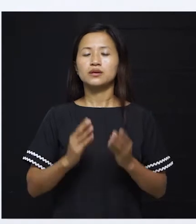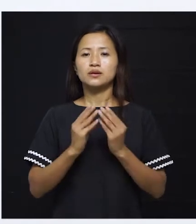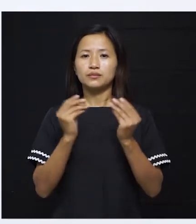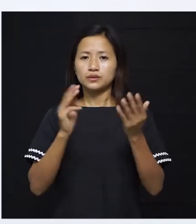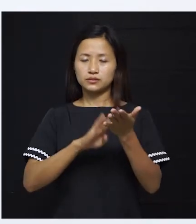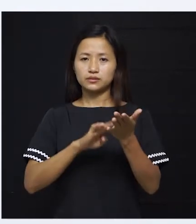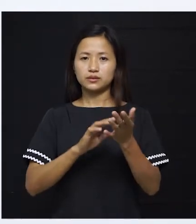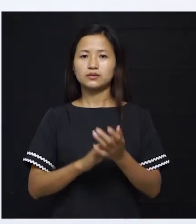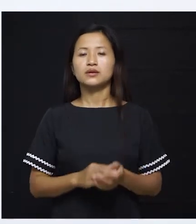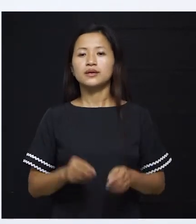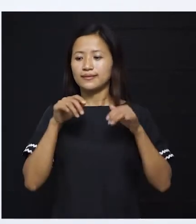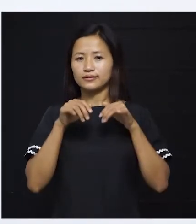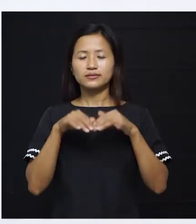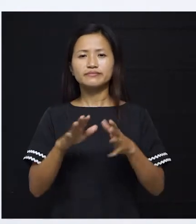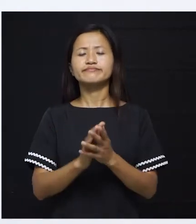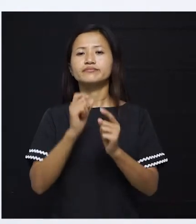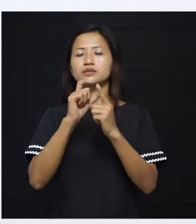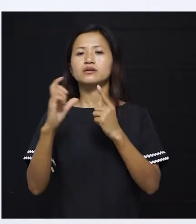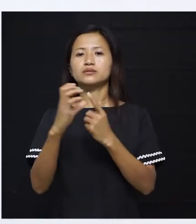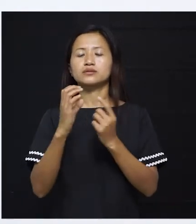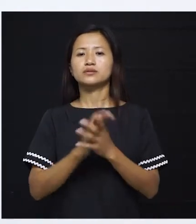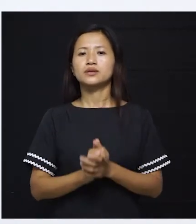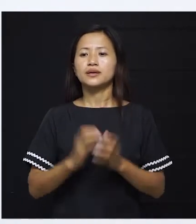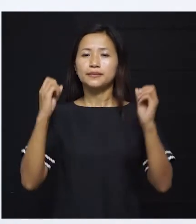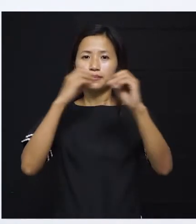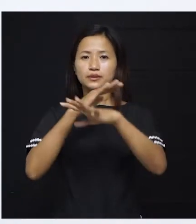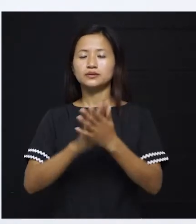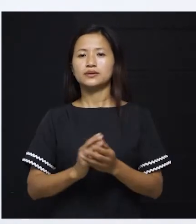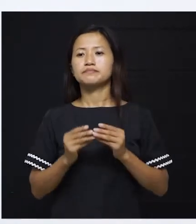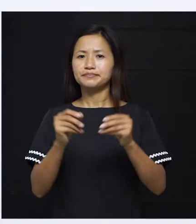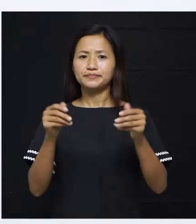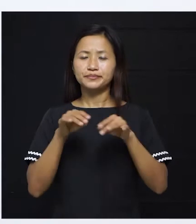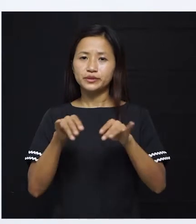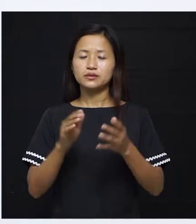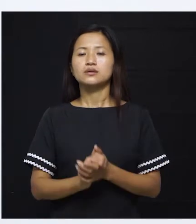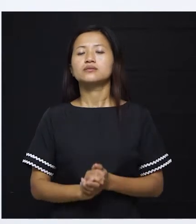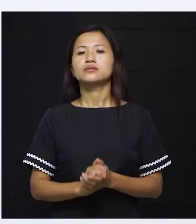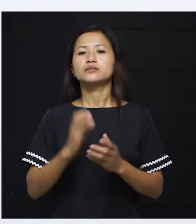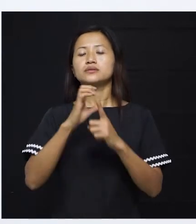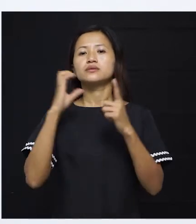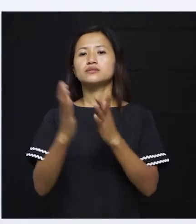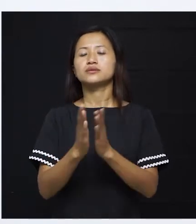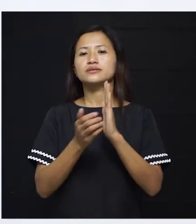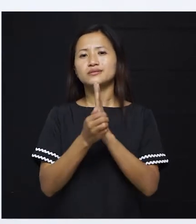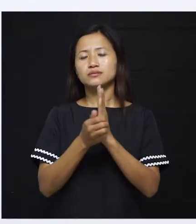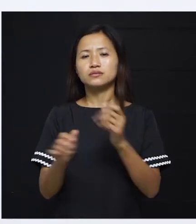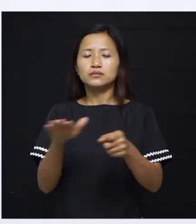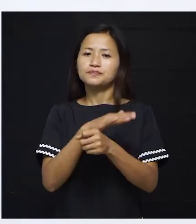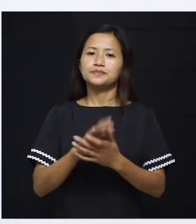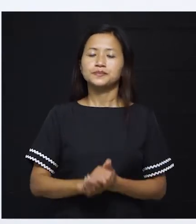material culture. So the Nagas have been blessed with a material culture, and the Nagas are also quite skillful